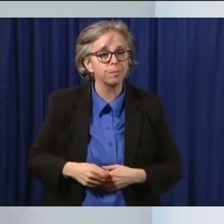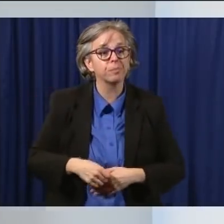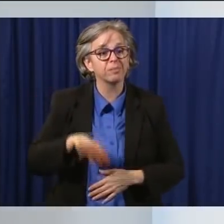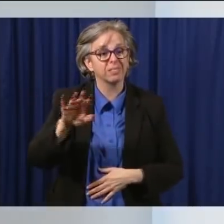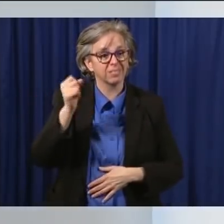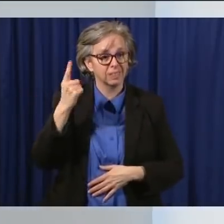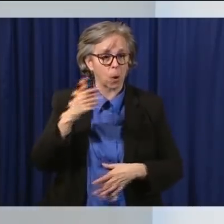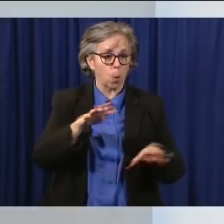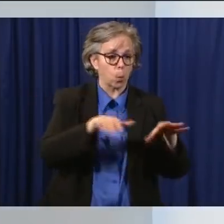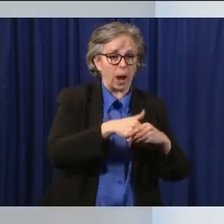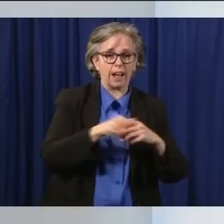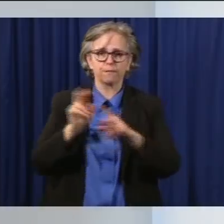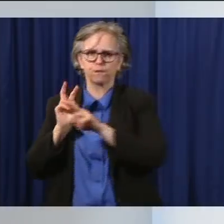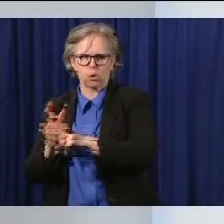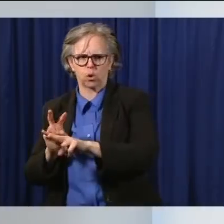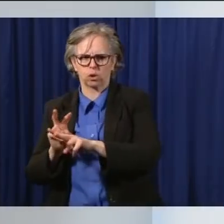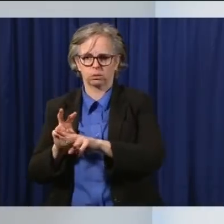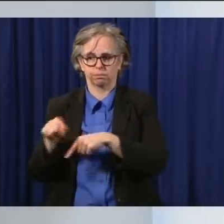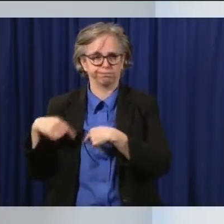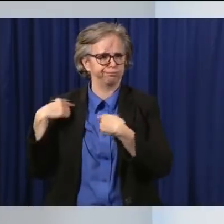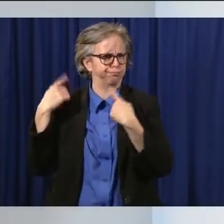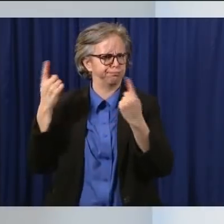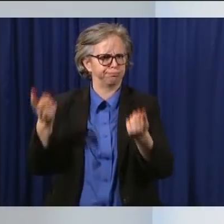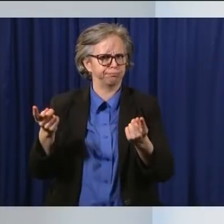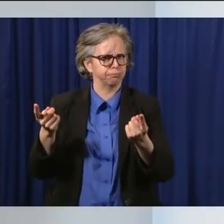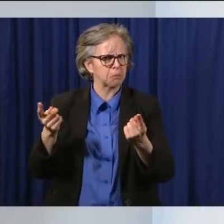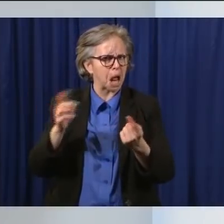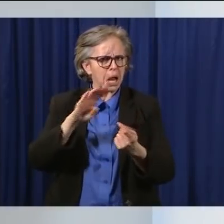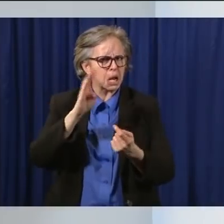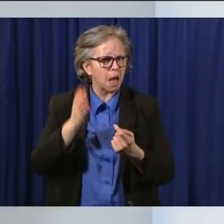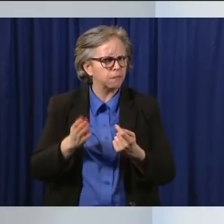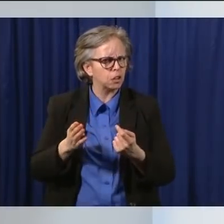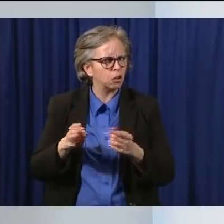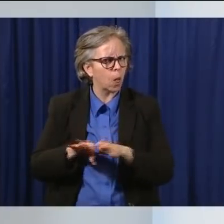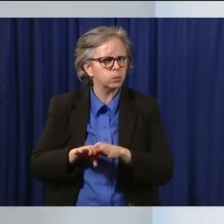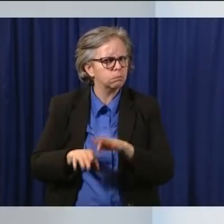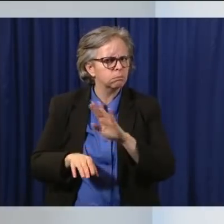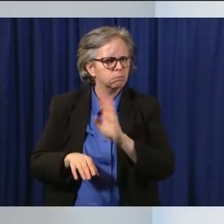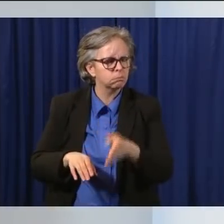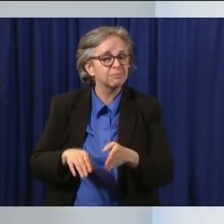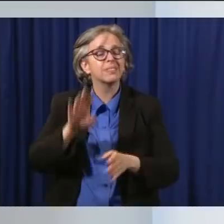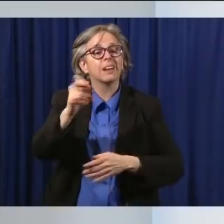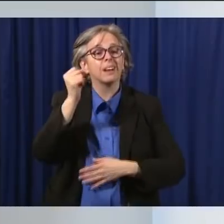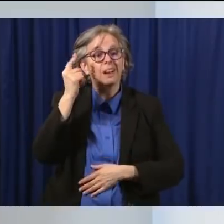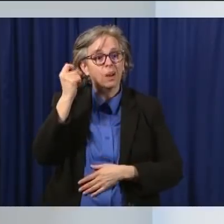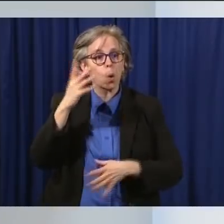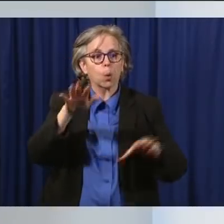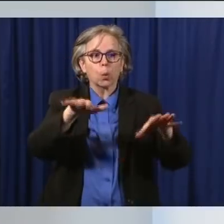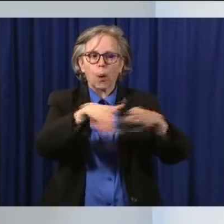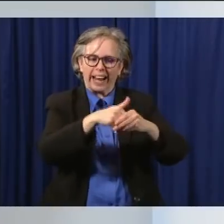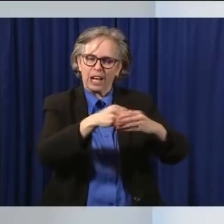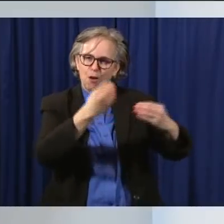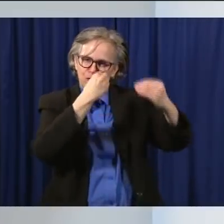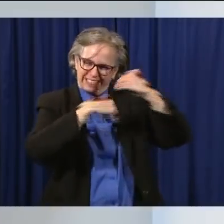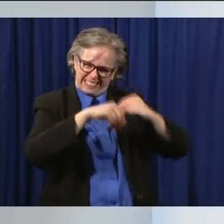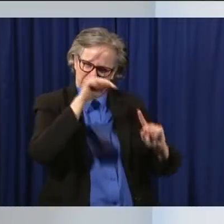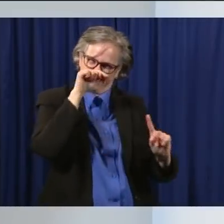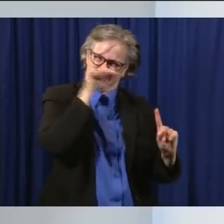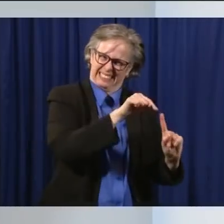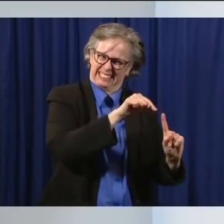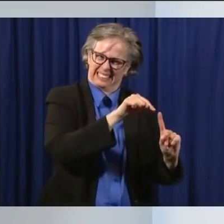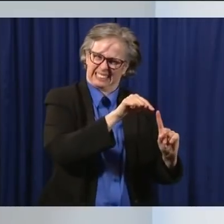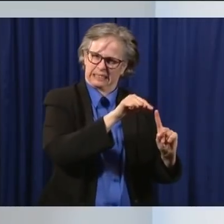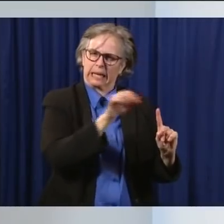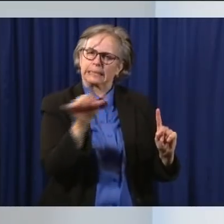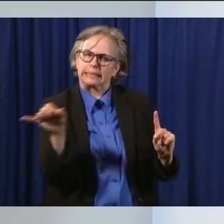from the public gathering restrictions. However, wedding receptions and other similarly situated events have been limited